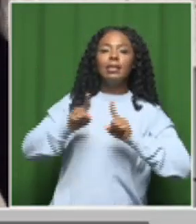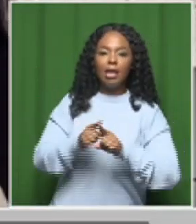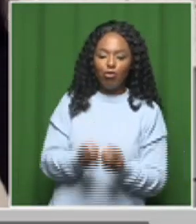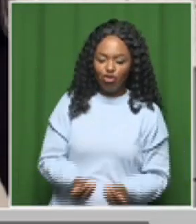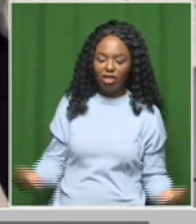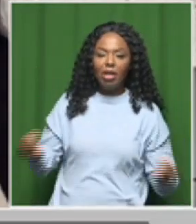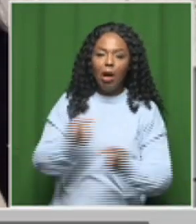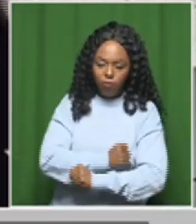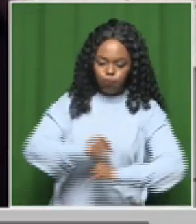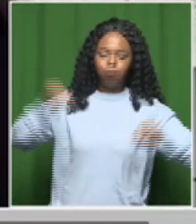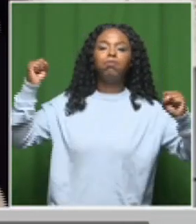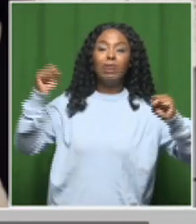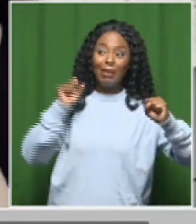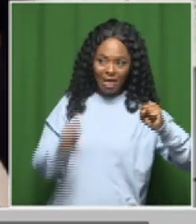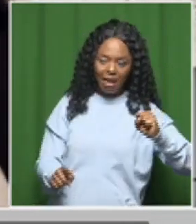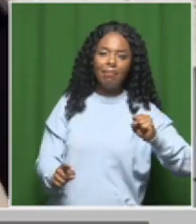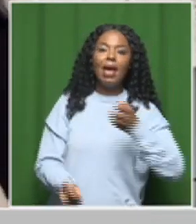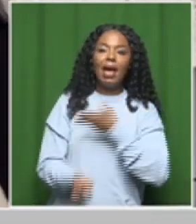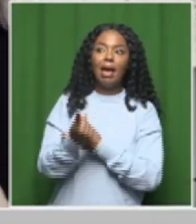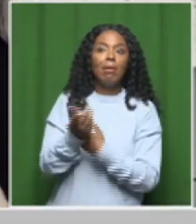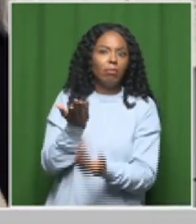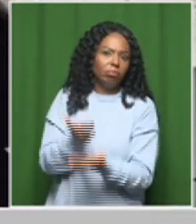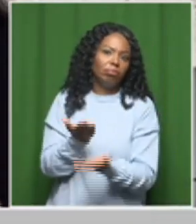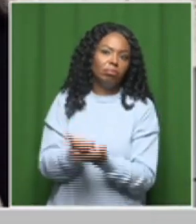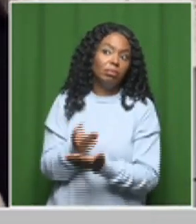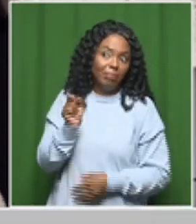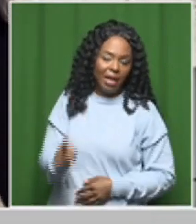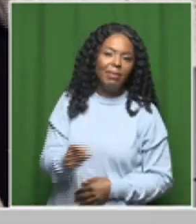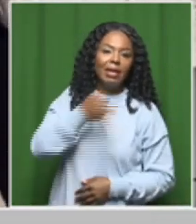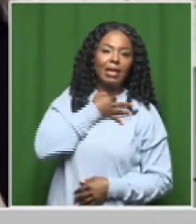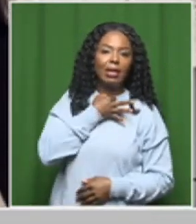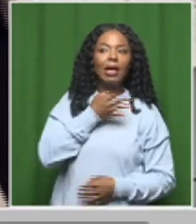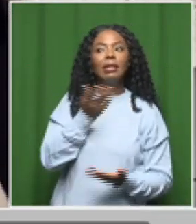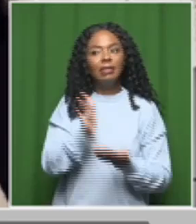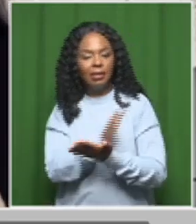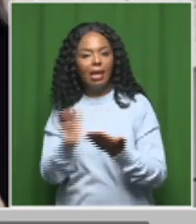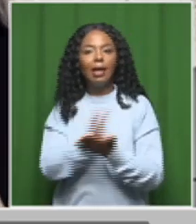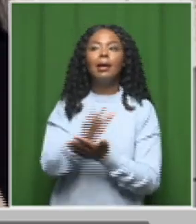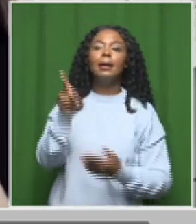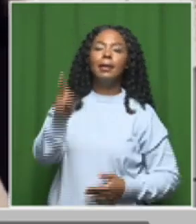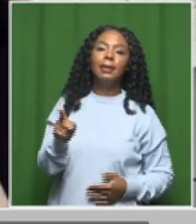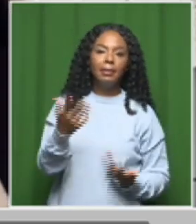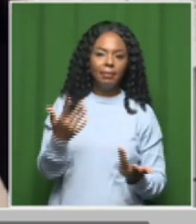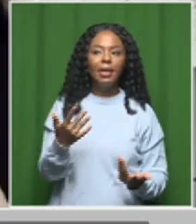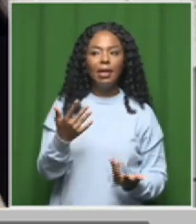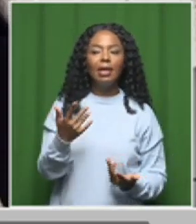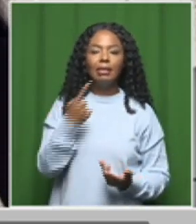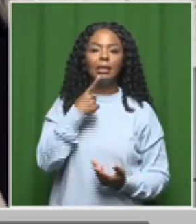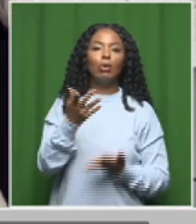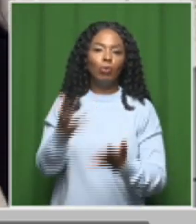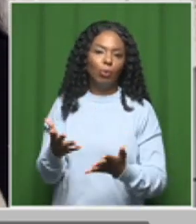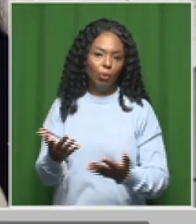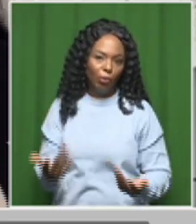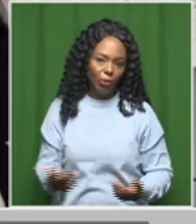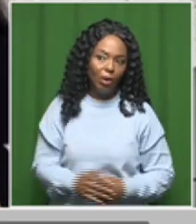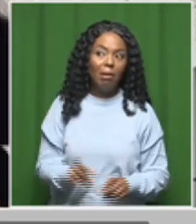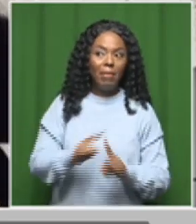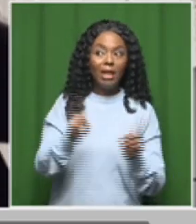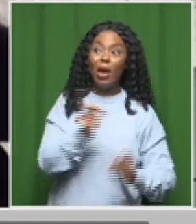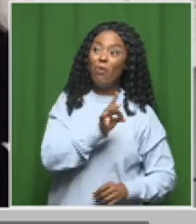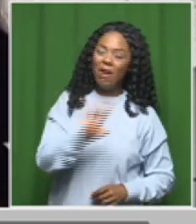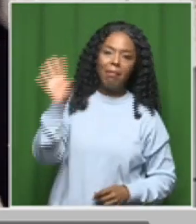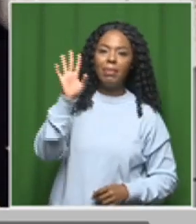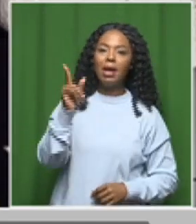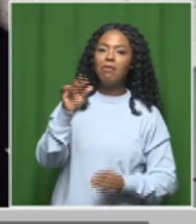that we come from a family that has obesity, but genes alone isn't necessarily what leads